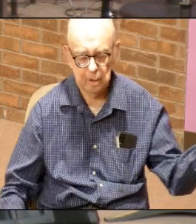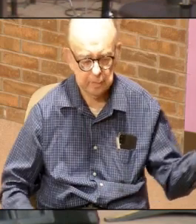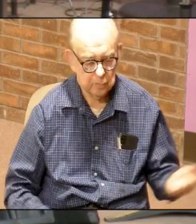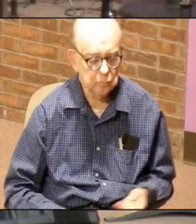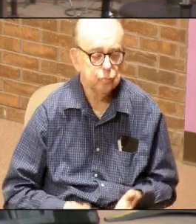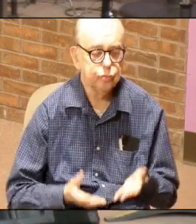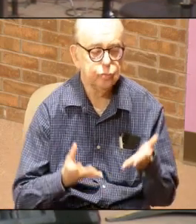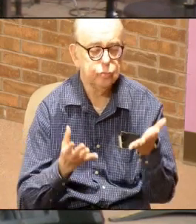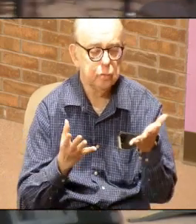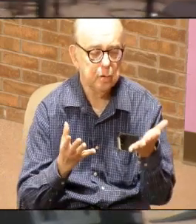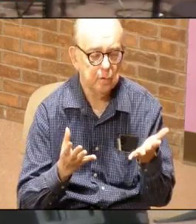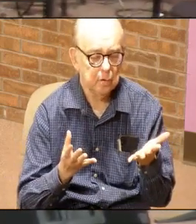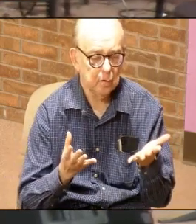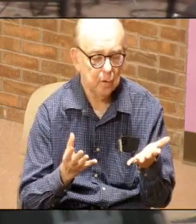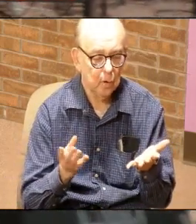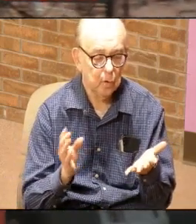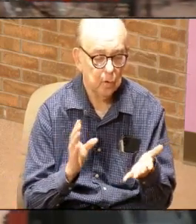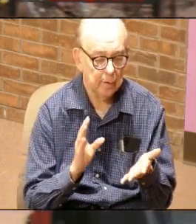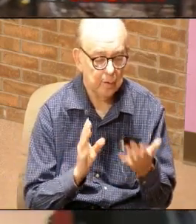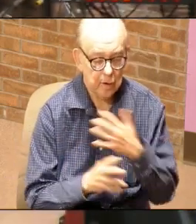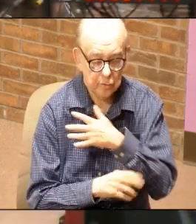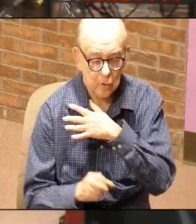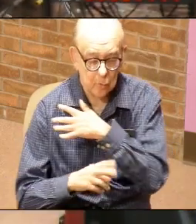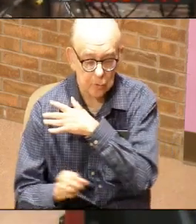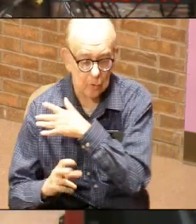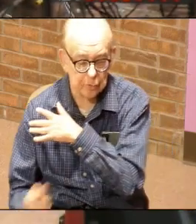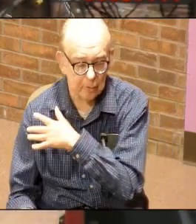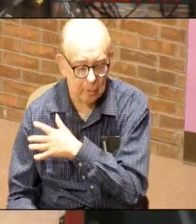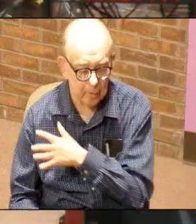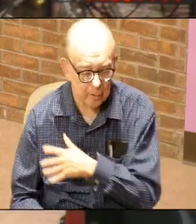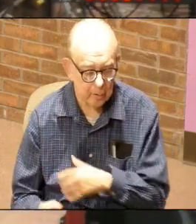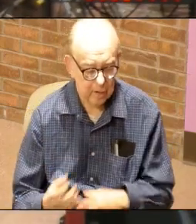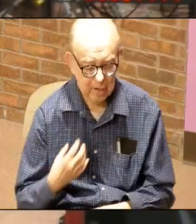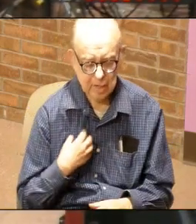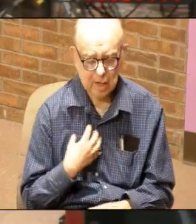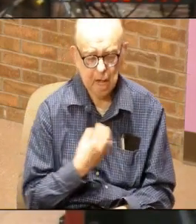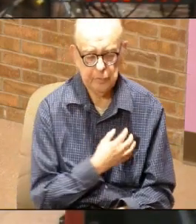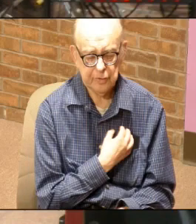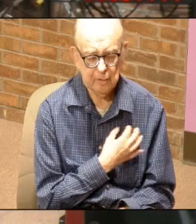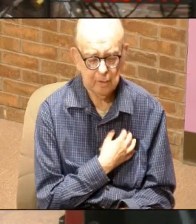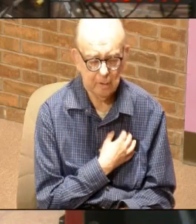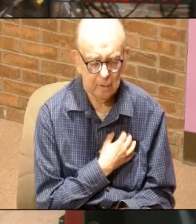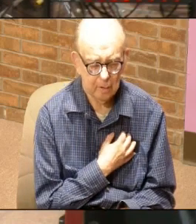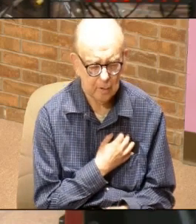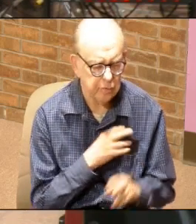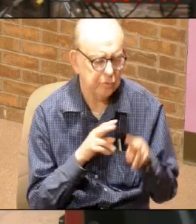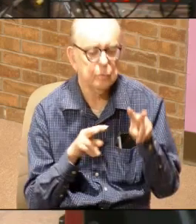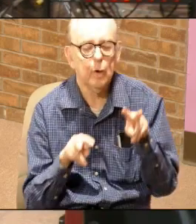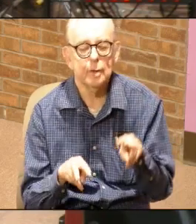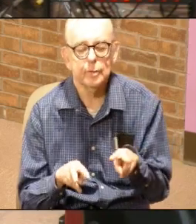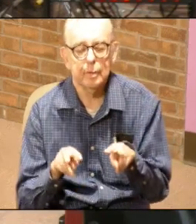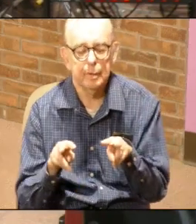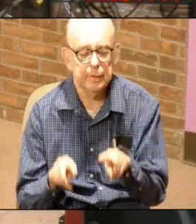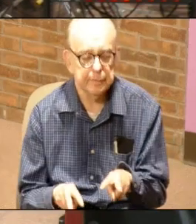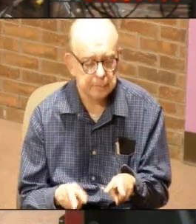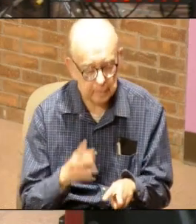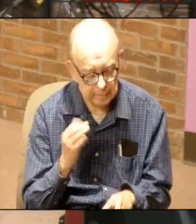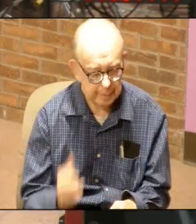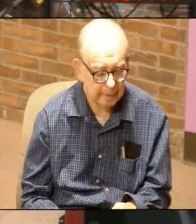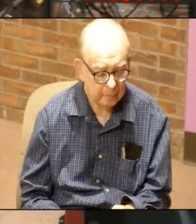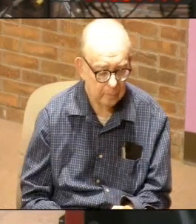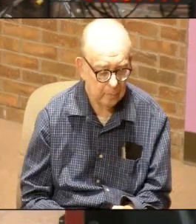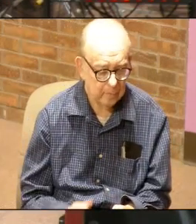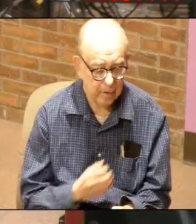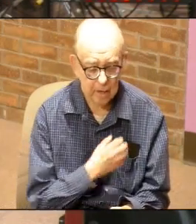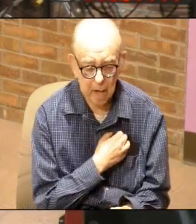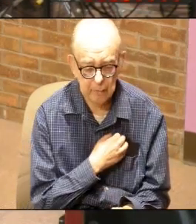burned up, or looted, while police officers watched. Why? Because they were